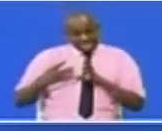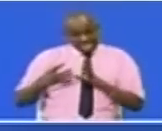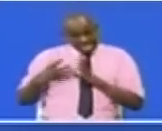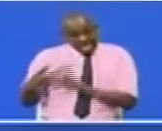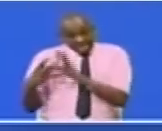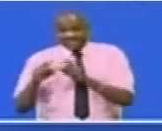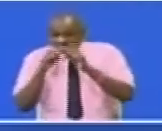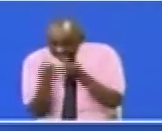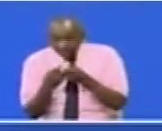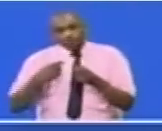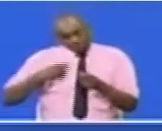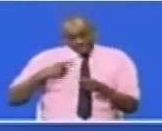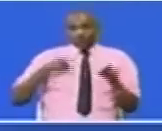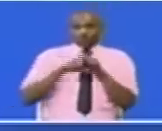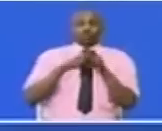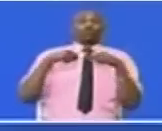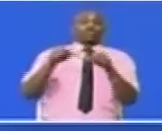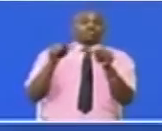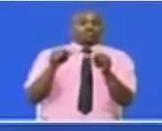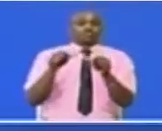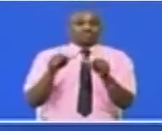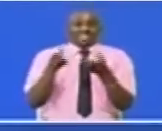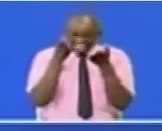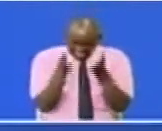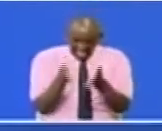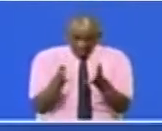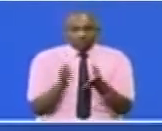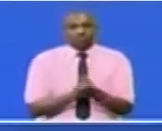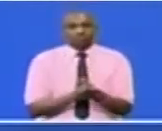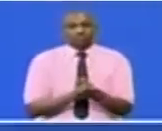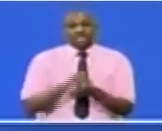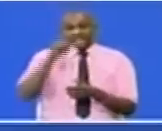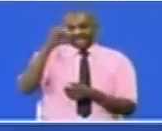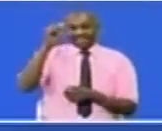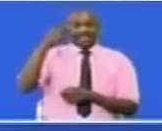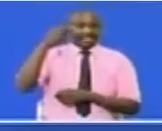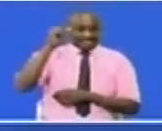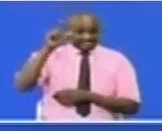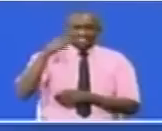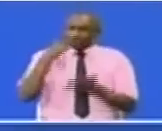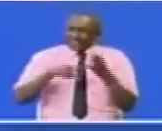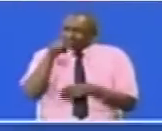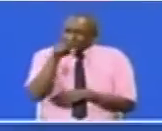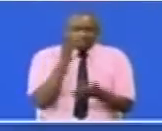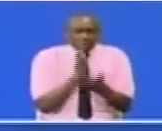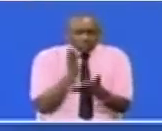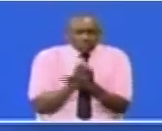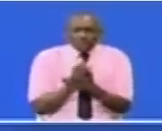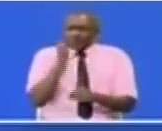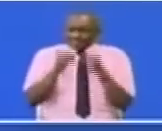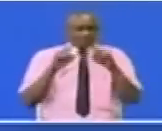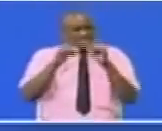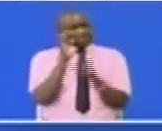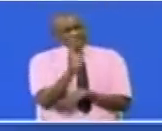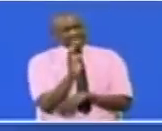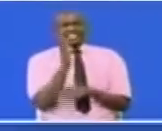to reclaim their rugby 15s title that is now with Laser Hill. One may wonder how the team handlers select their final teams,